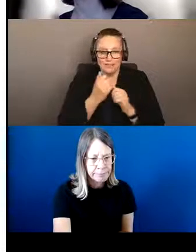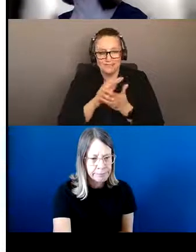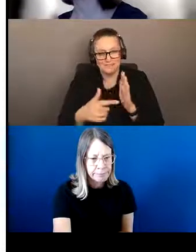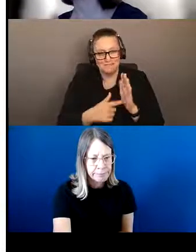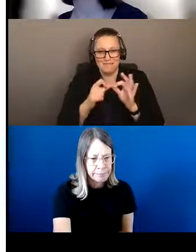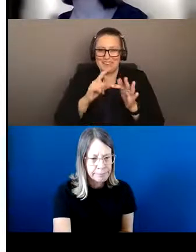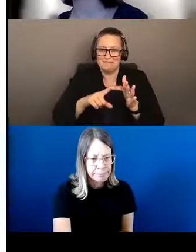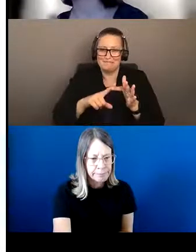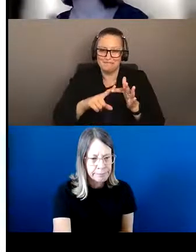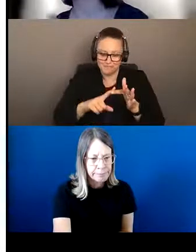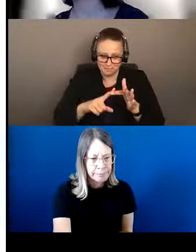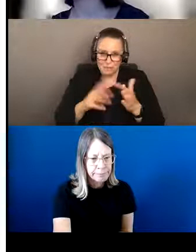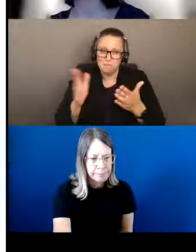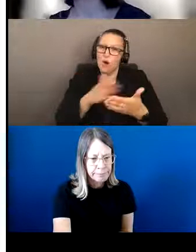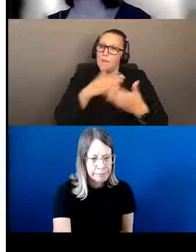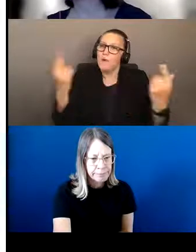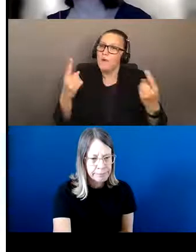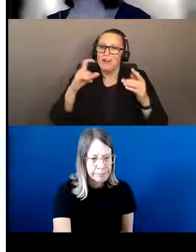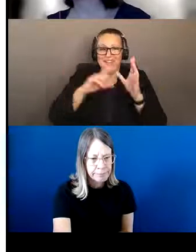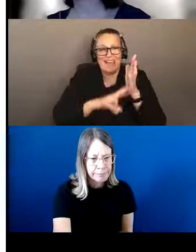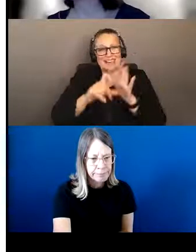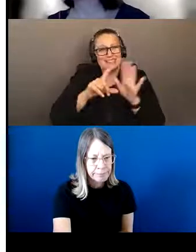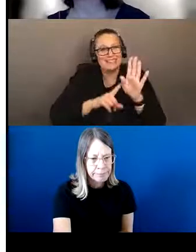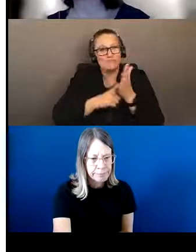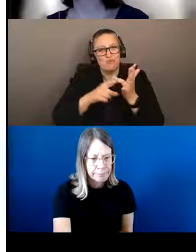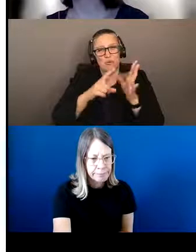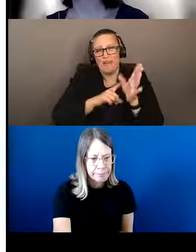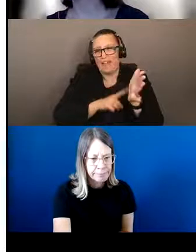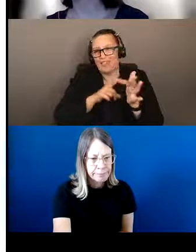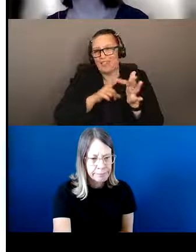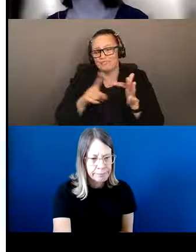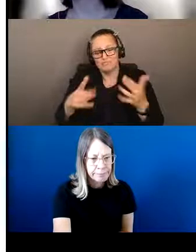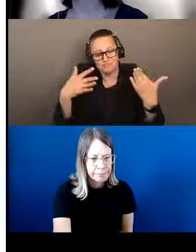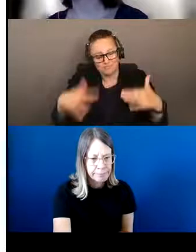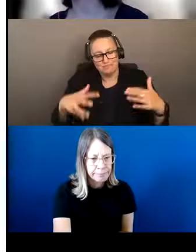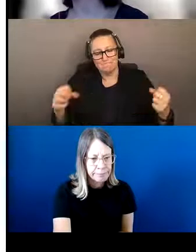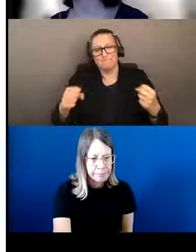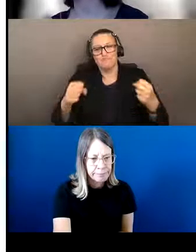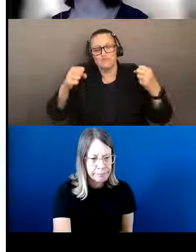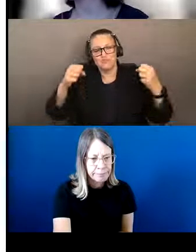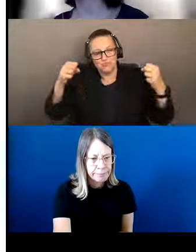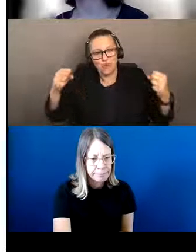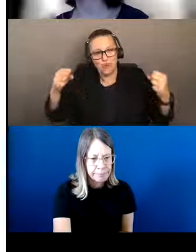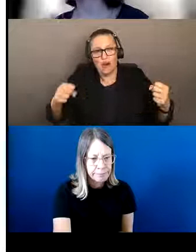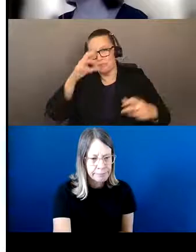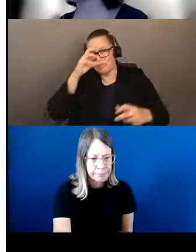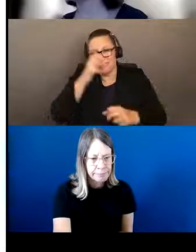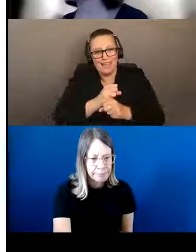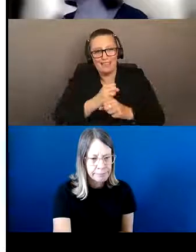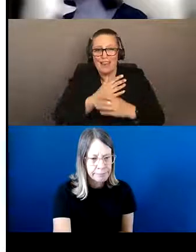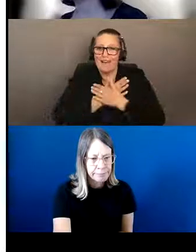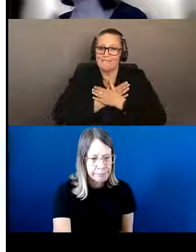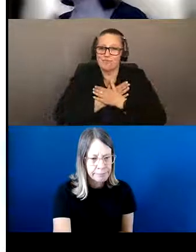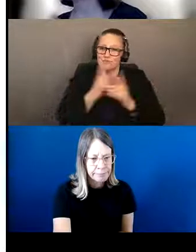Sydney's most prominent performing writers. Candy held a firm belief too in the power of love to bring about change from the ground up, and I